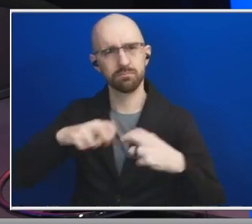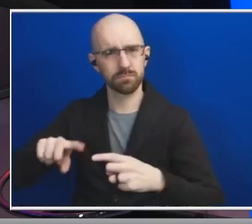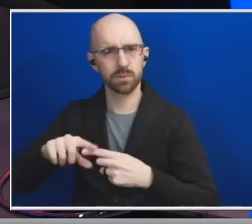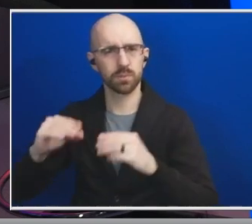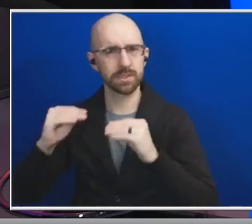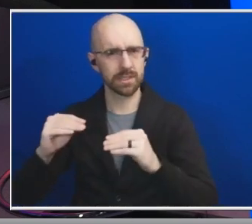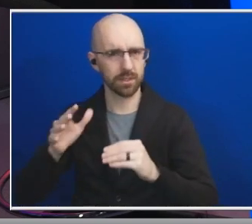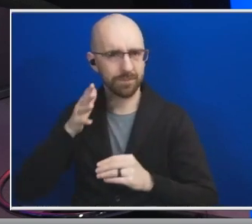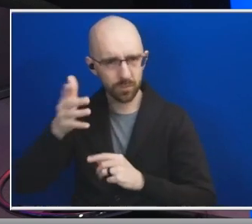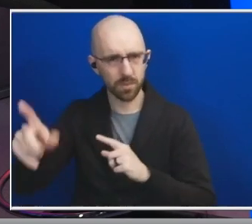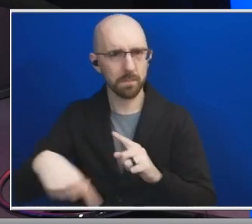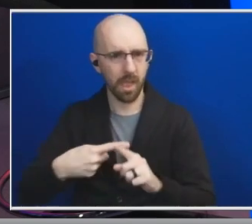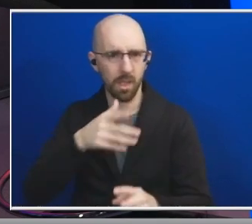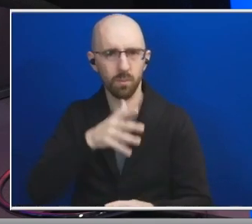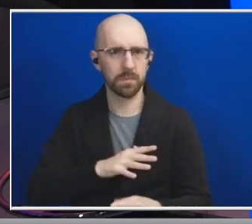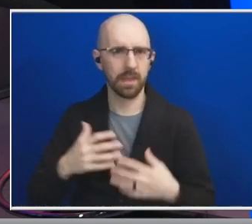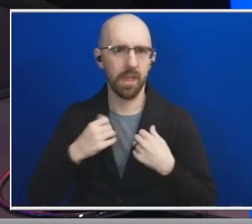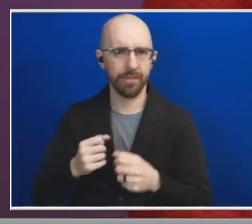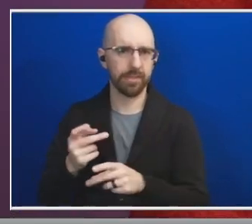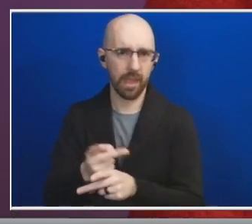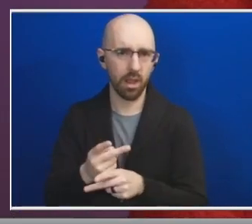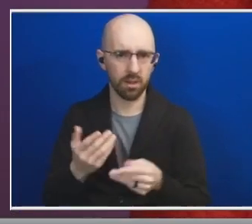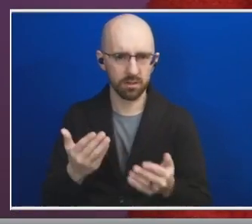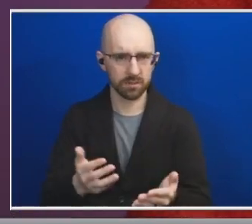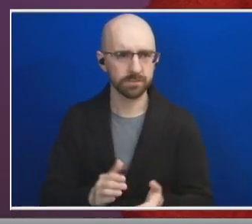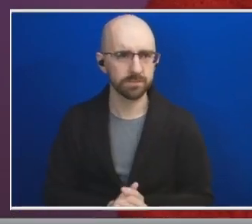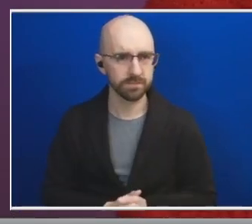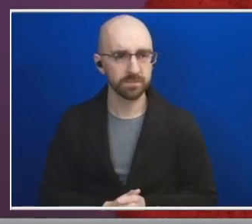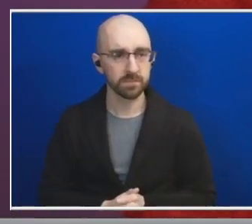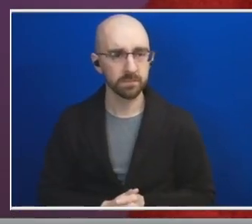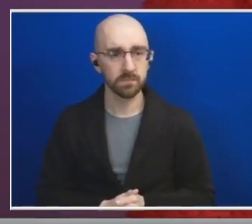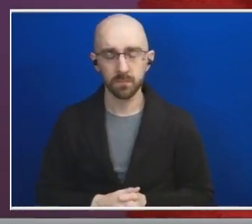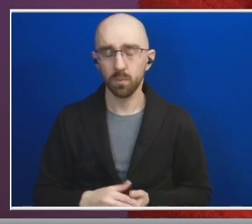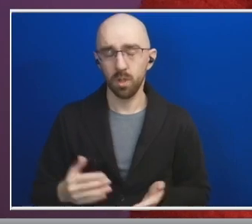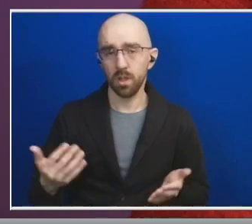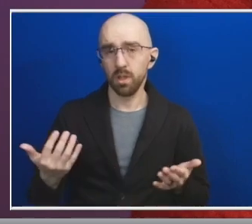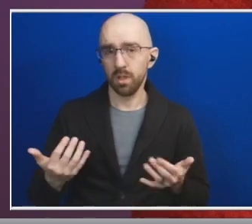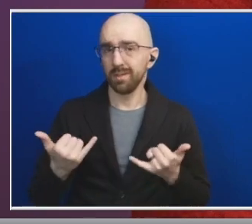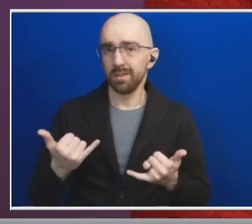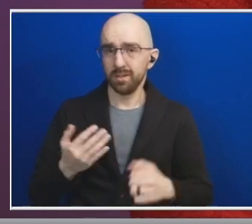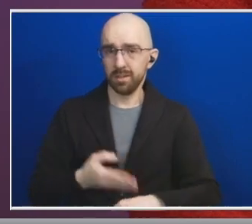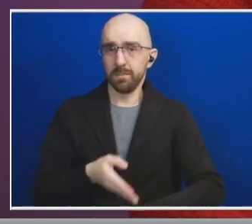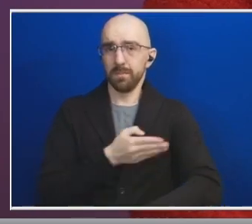care? Well, it's improved tremendously.